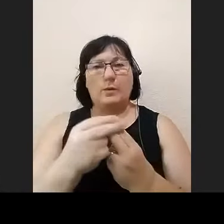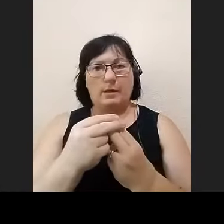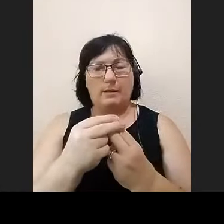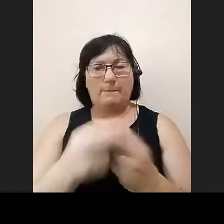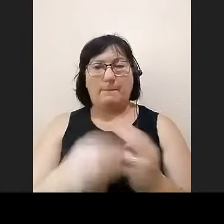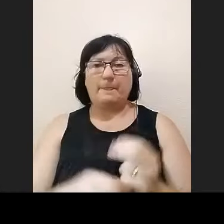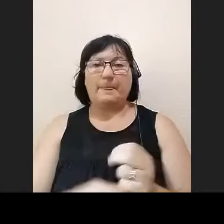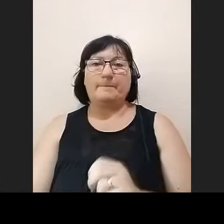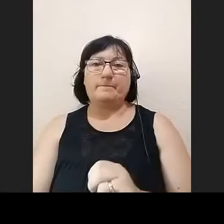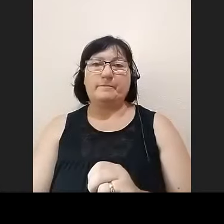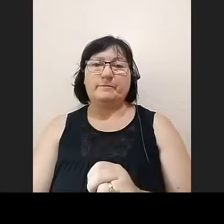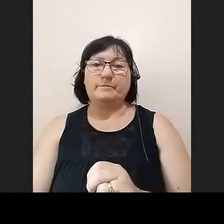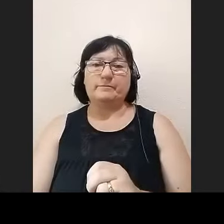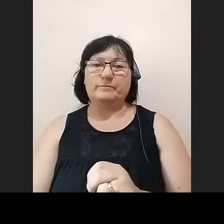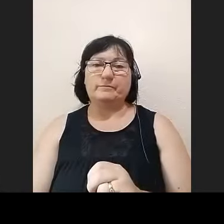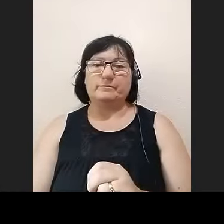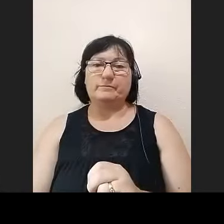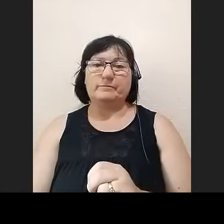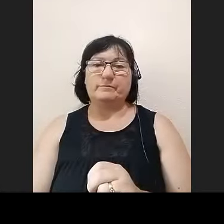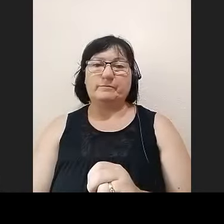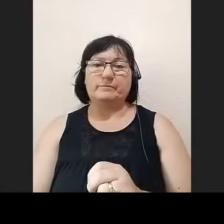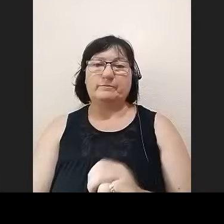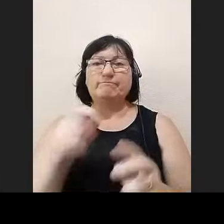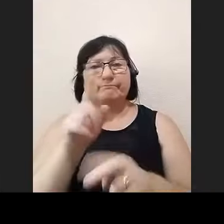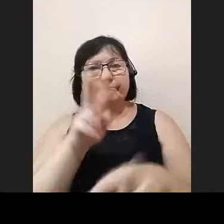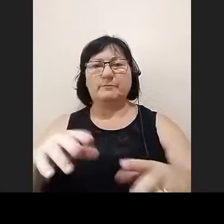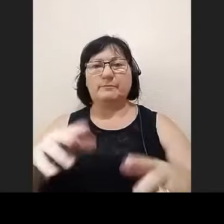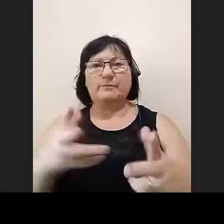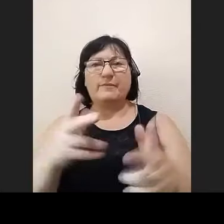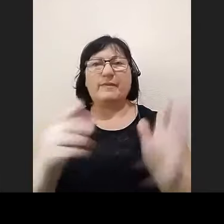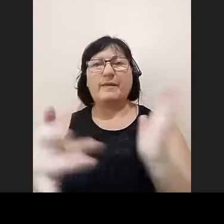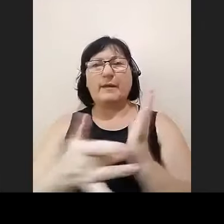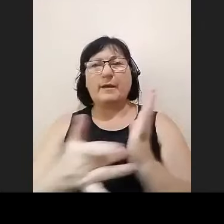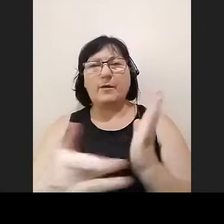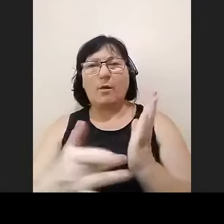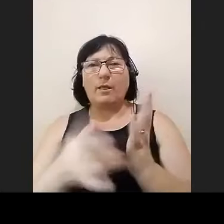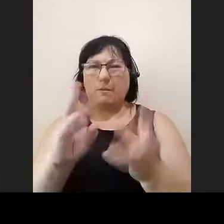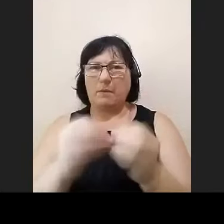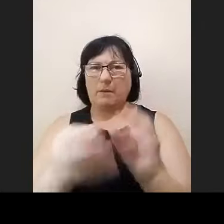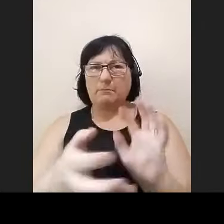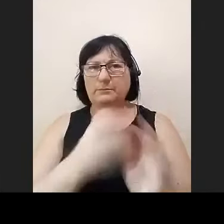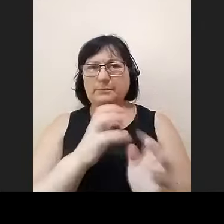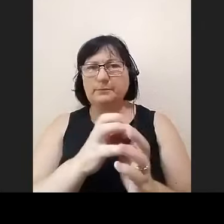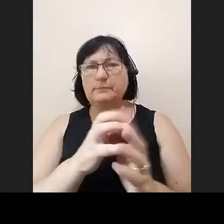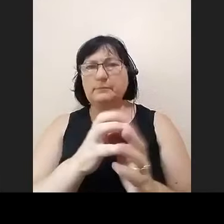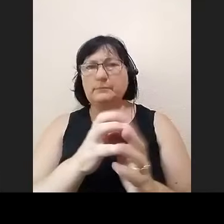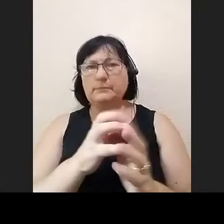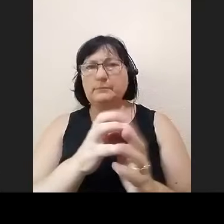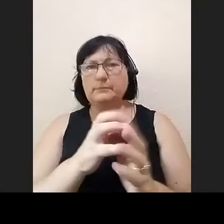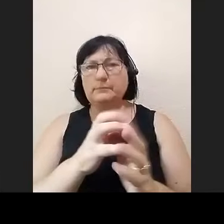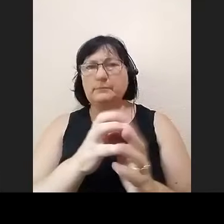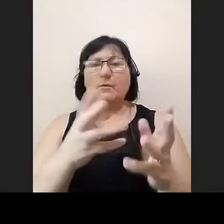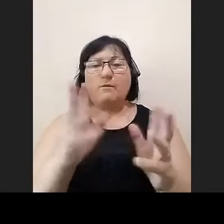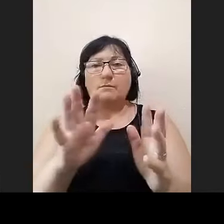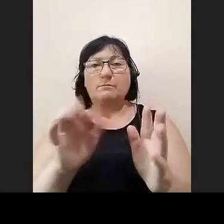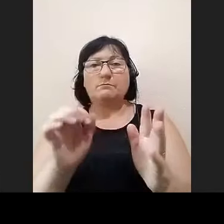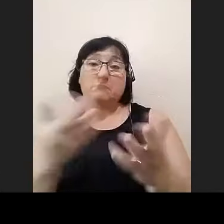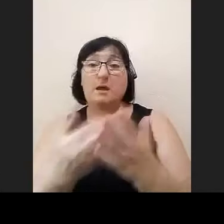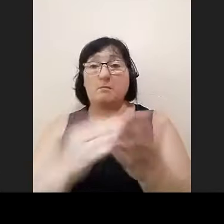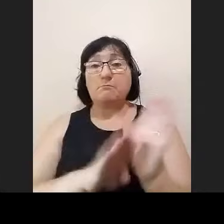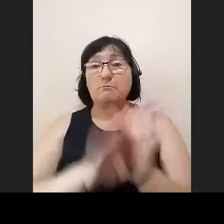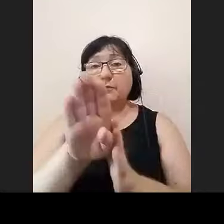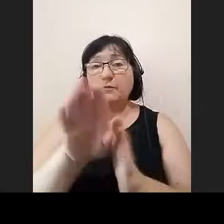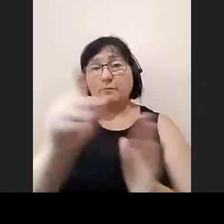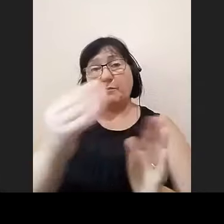how disruptive technologies can improve the program. In closing, let me conclude, ladies and